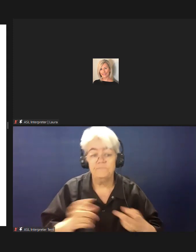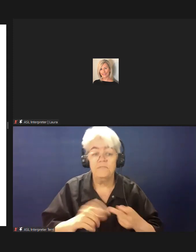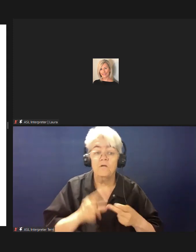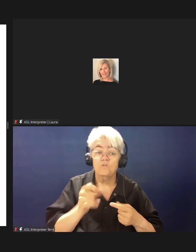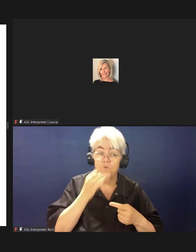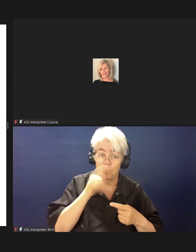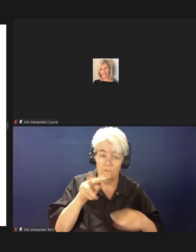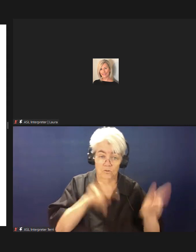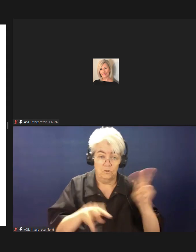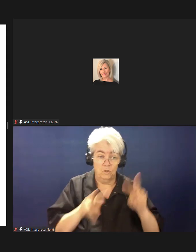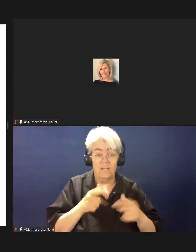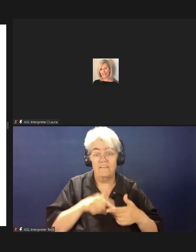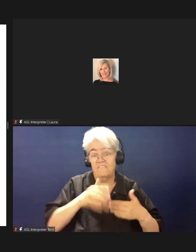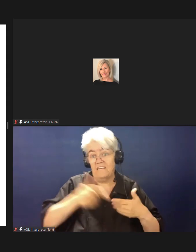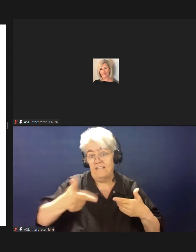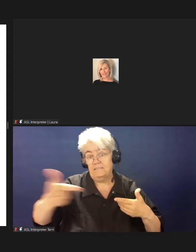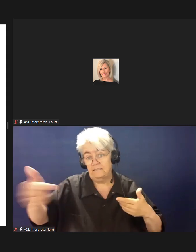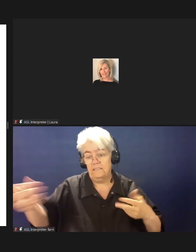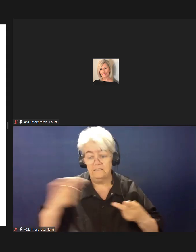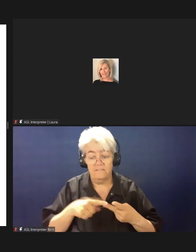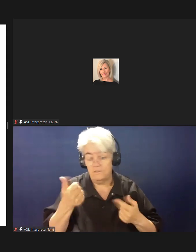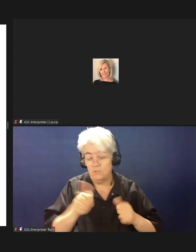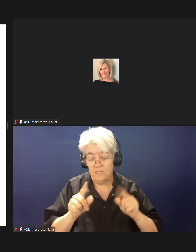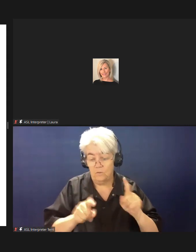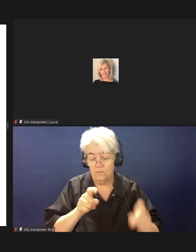if you have any questions about that.